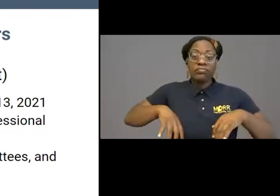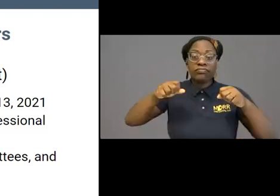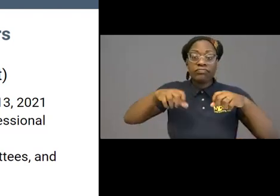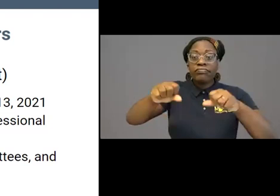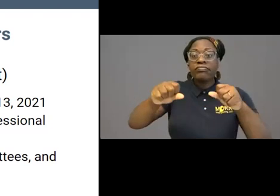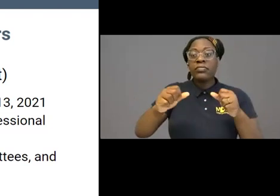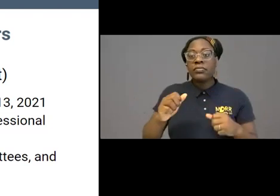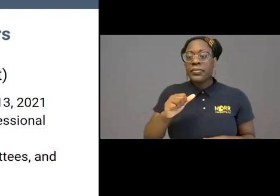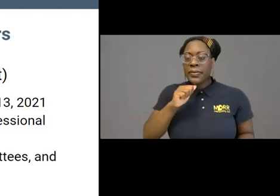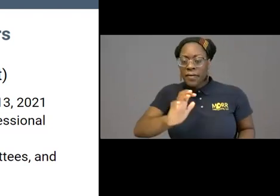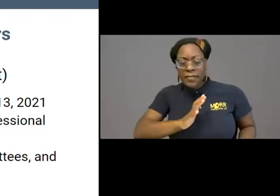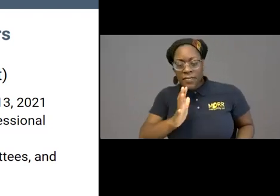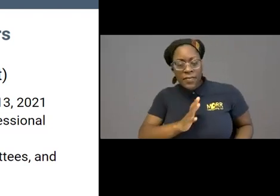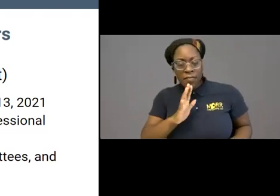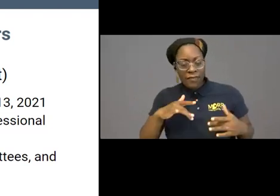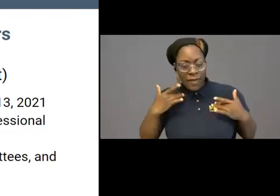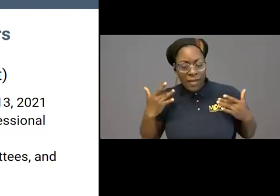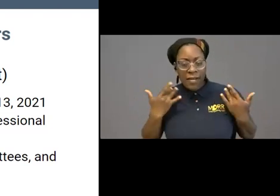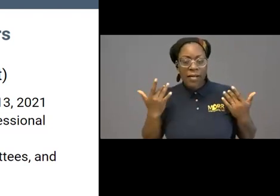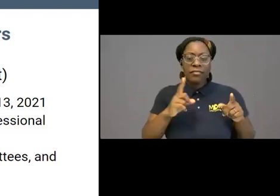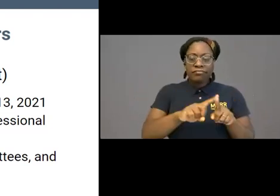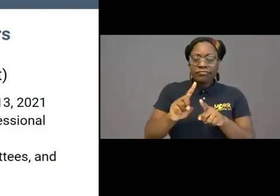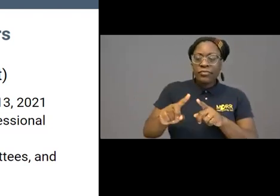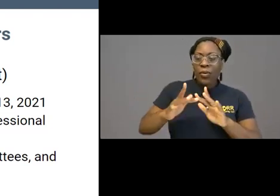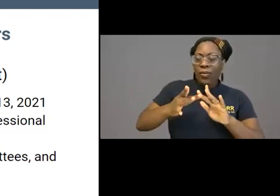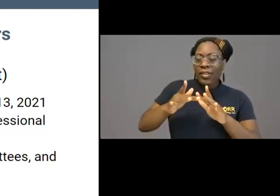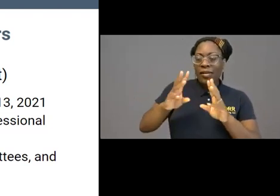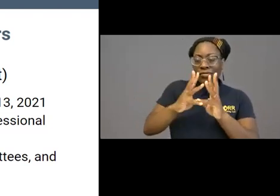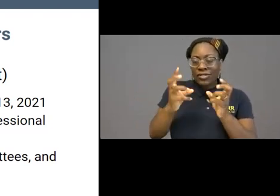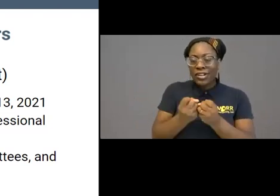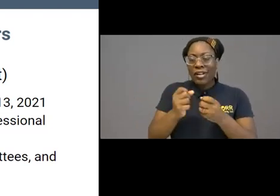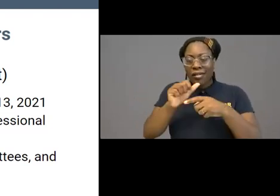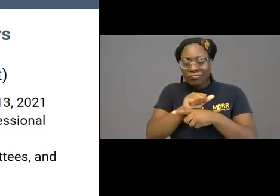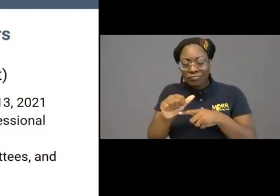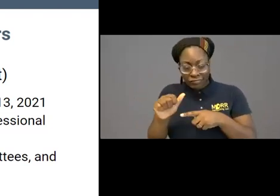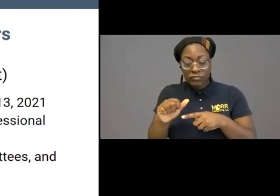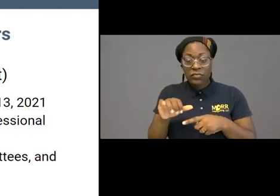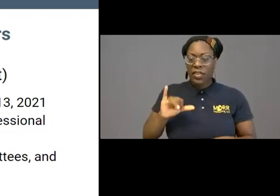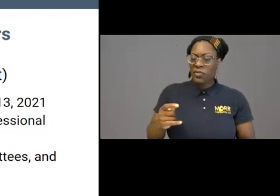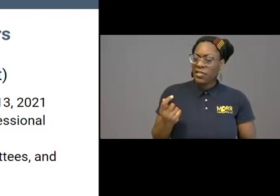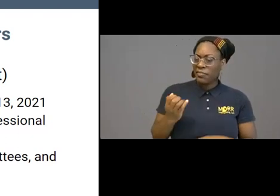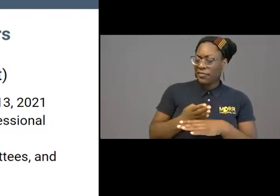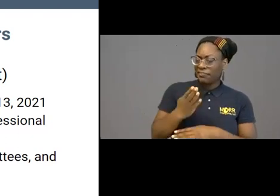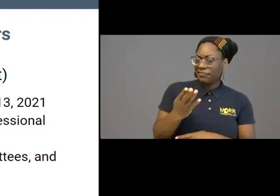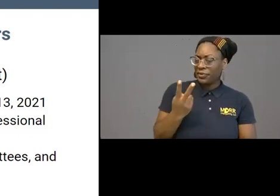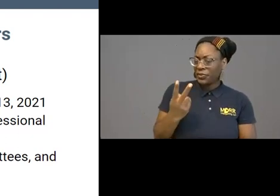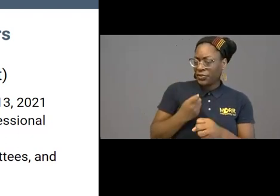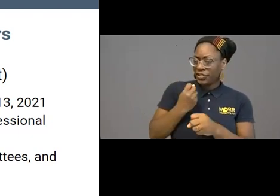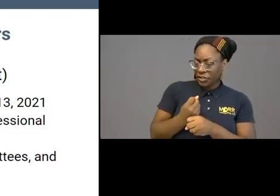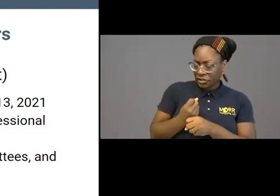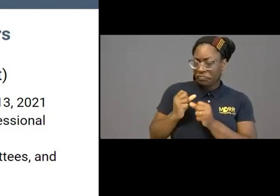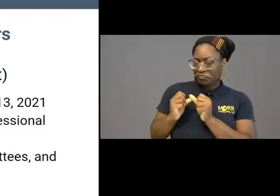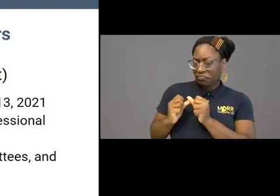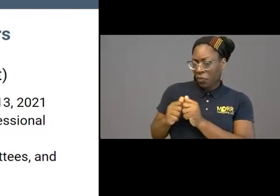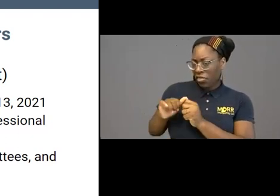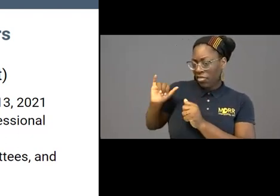We operated as the Online Writing Centers community for a little over 2 years. And then the pandemic happened in 2020, and suddenly